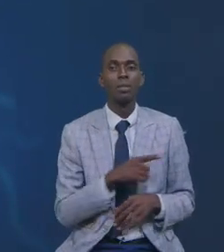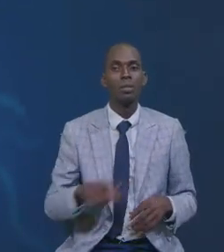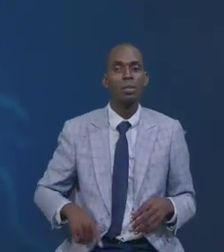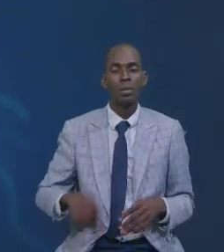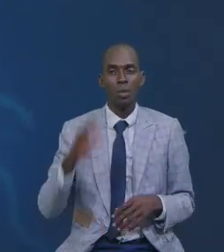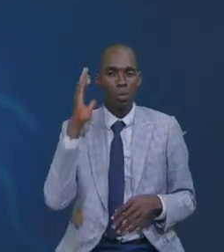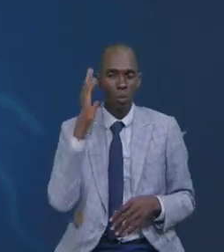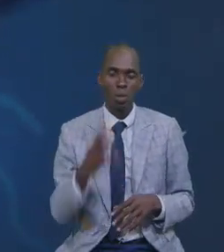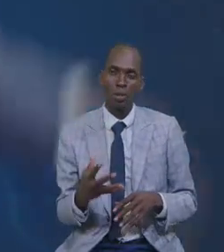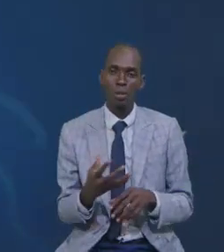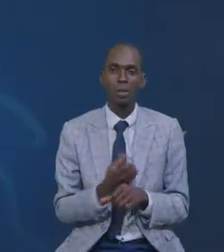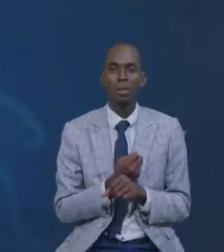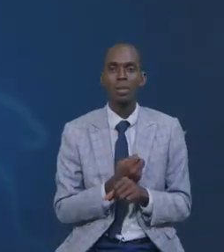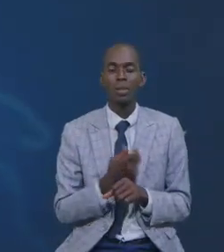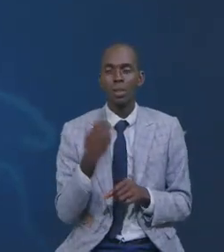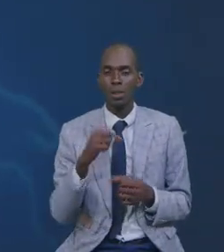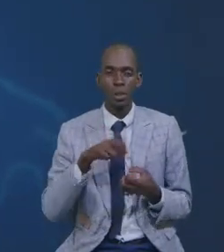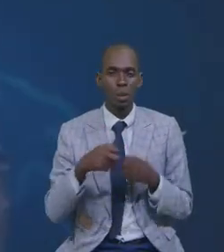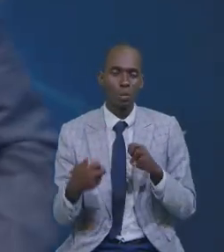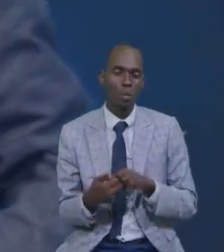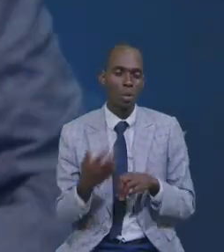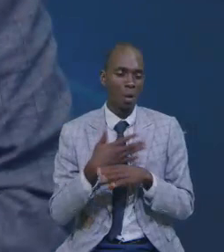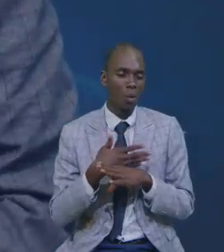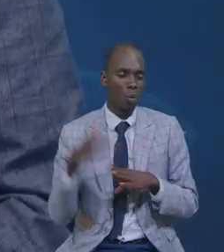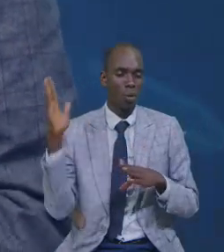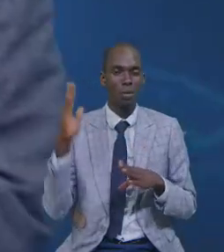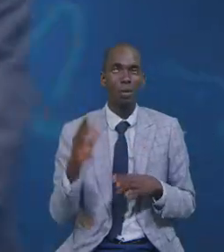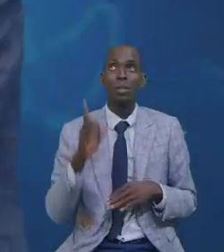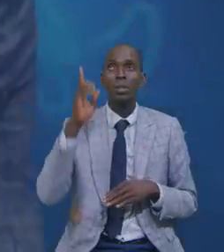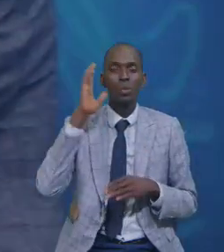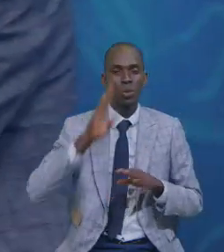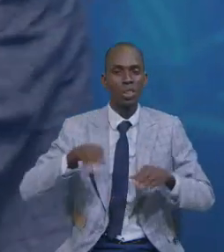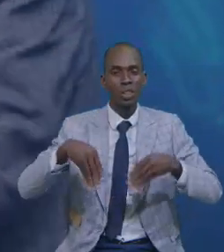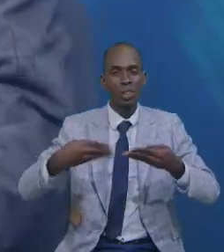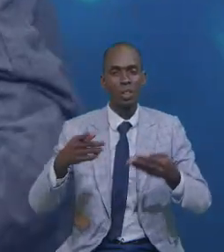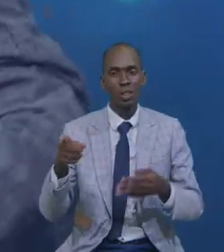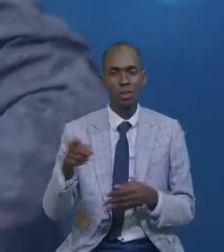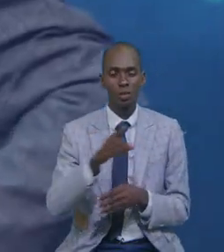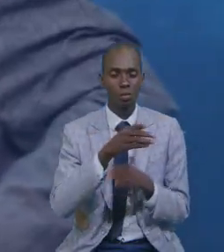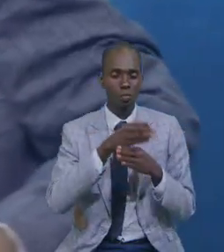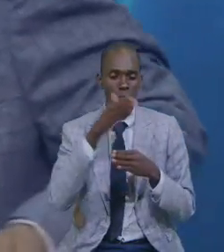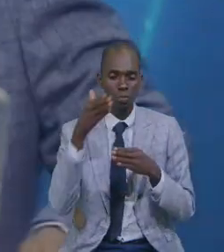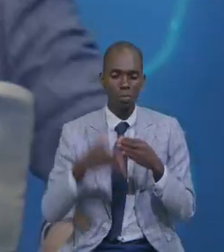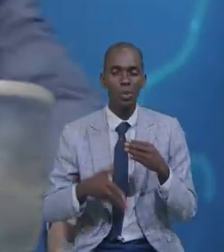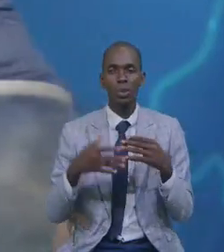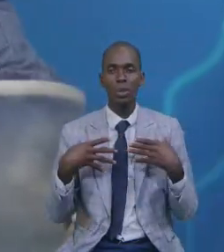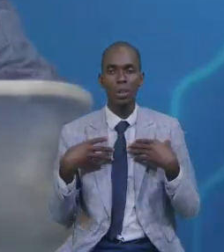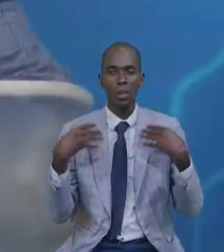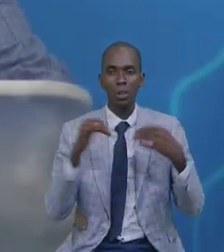take the problem away. He'll give you complete healing,